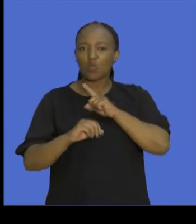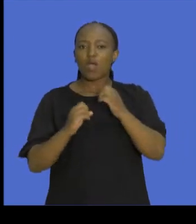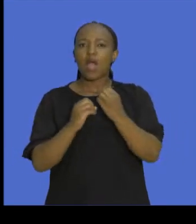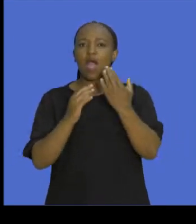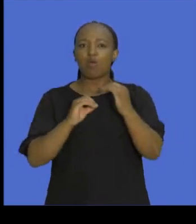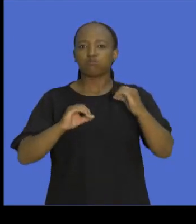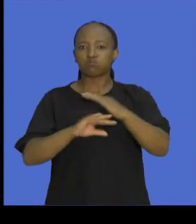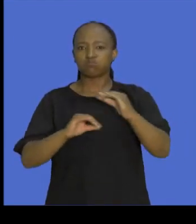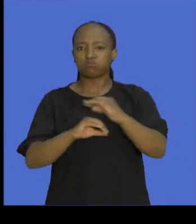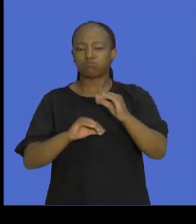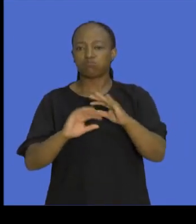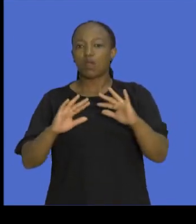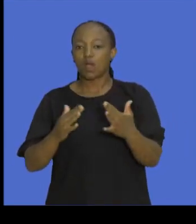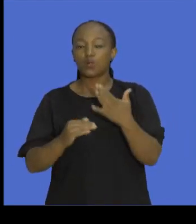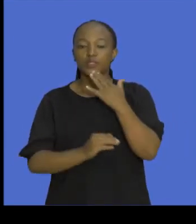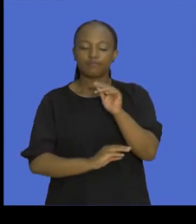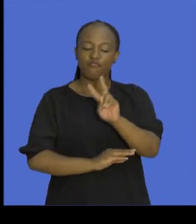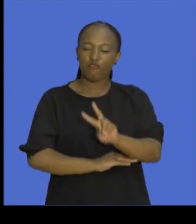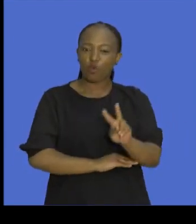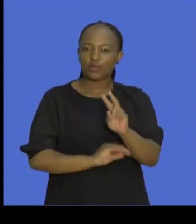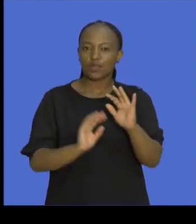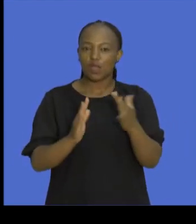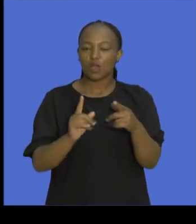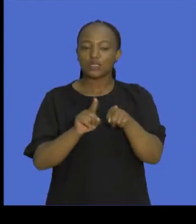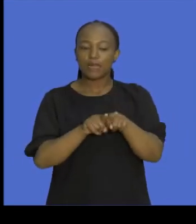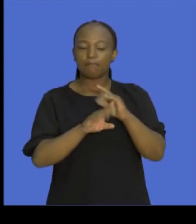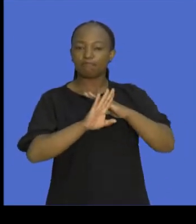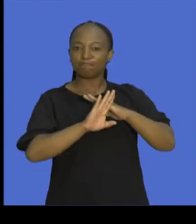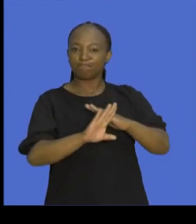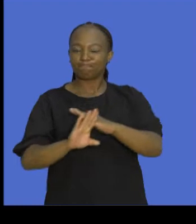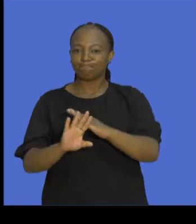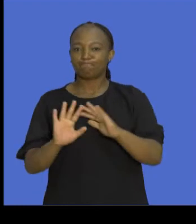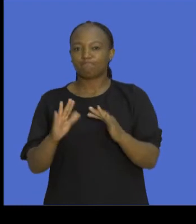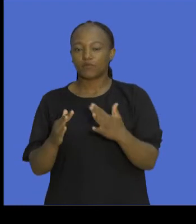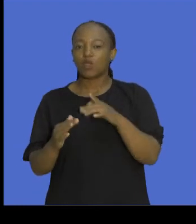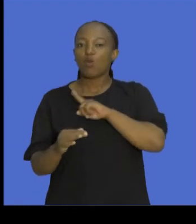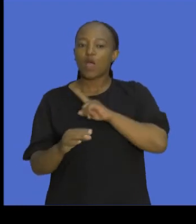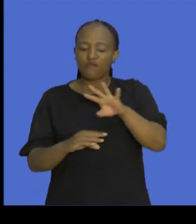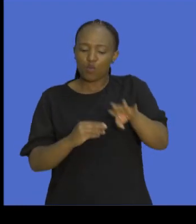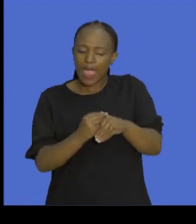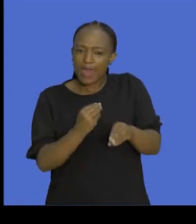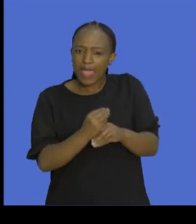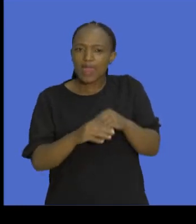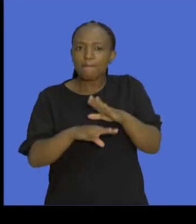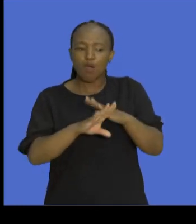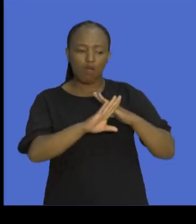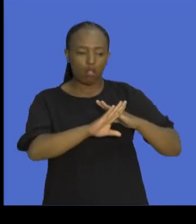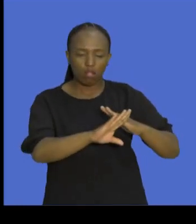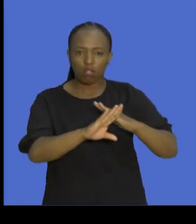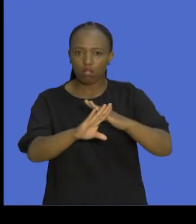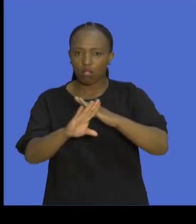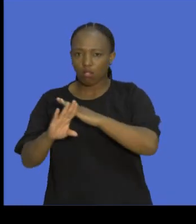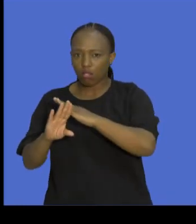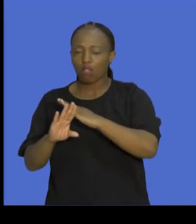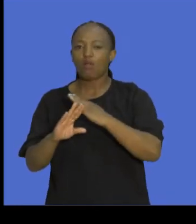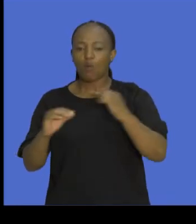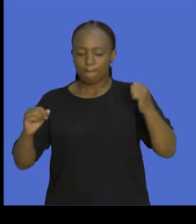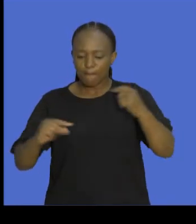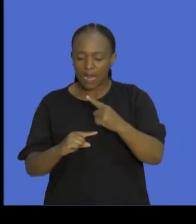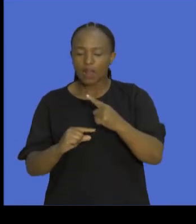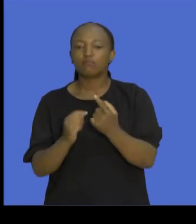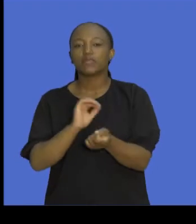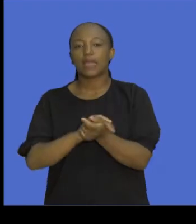current and voltage as well as resistance if we keep on adding resistors in parallel. Right.